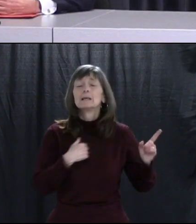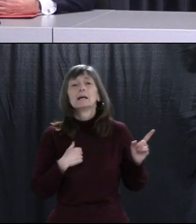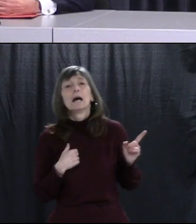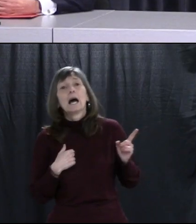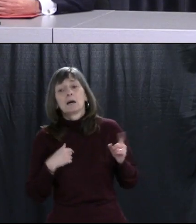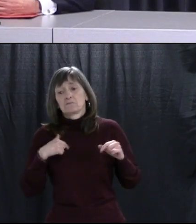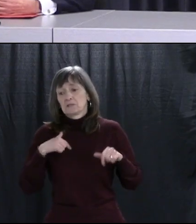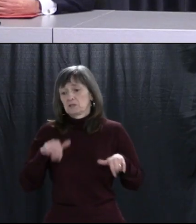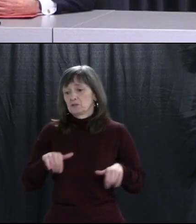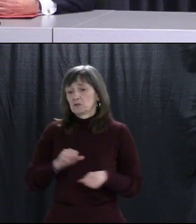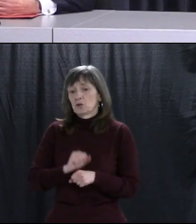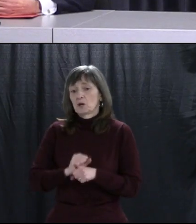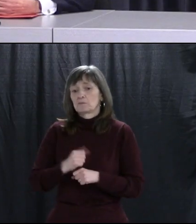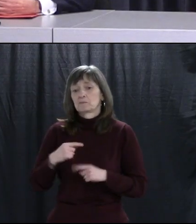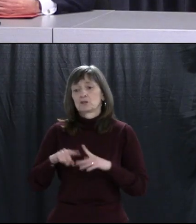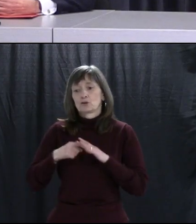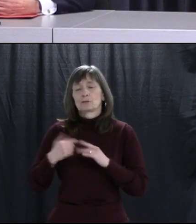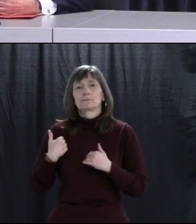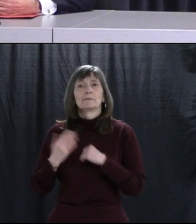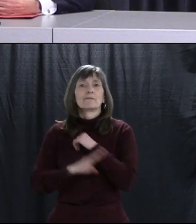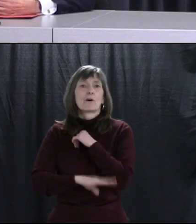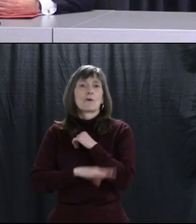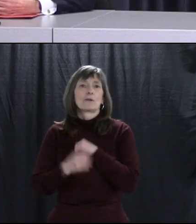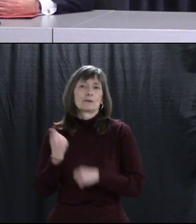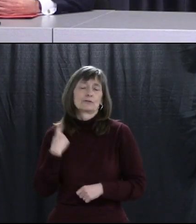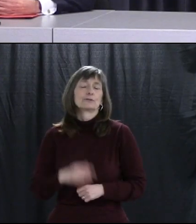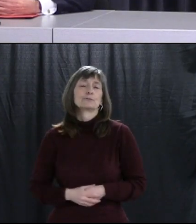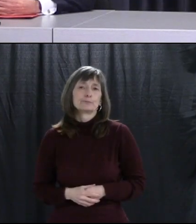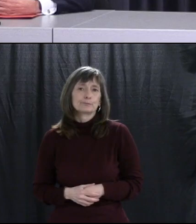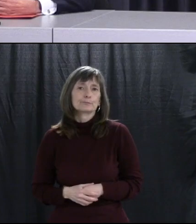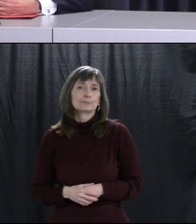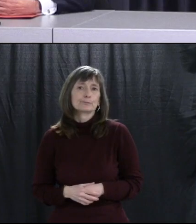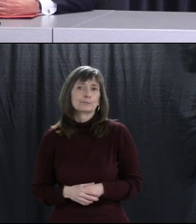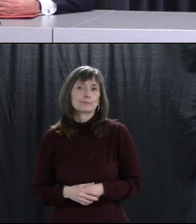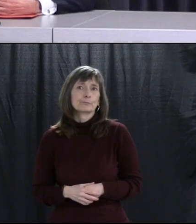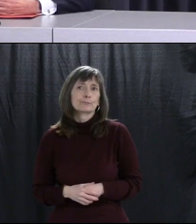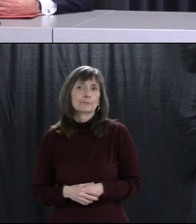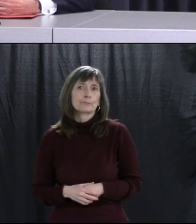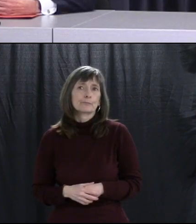this position since September of last year.